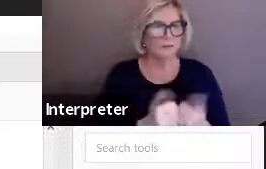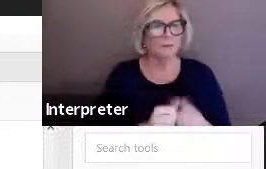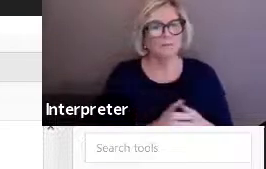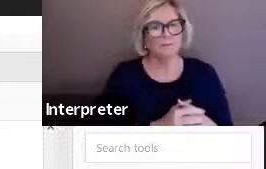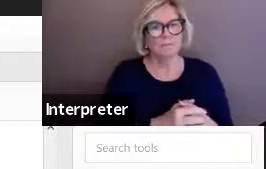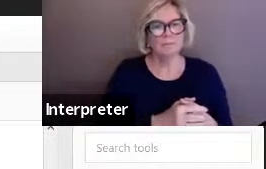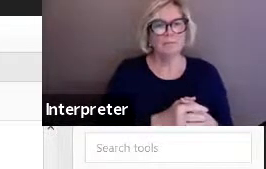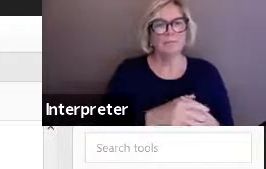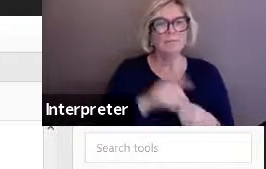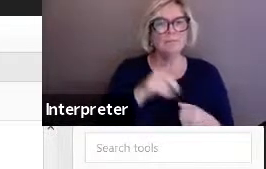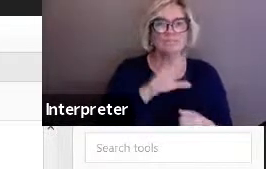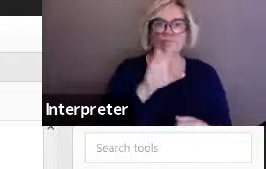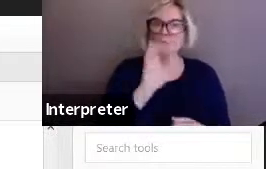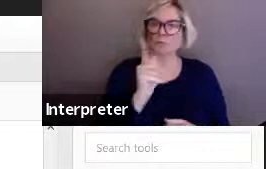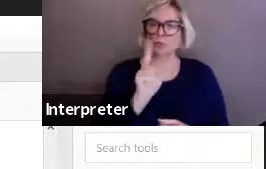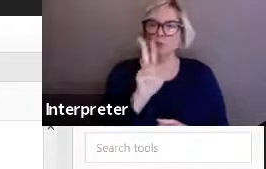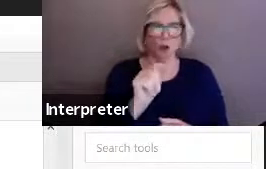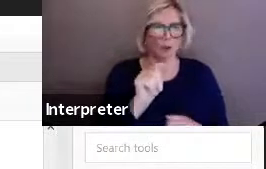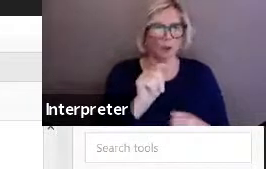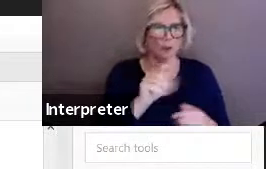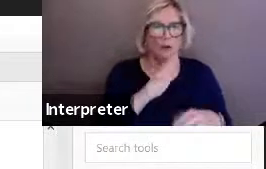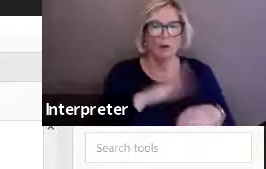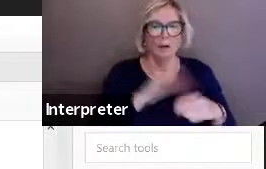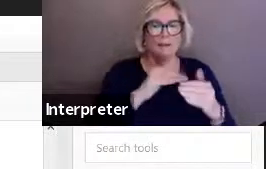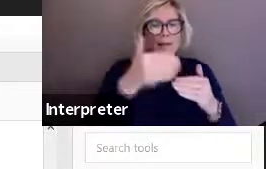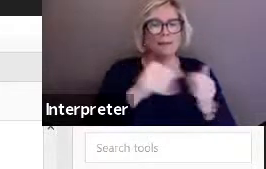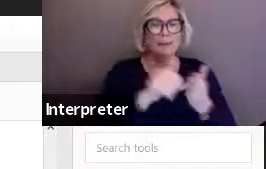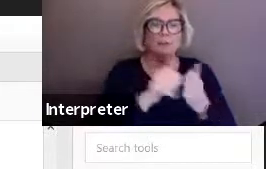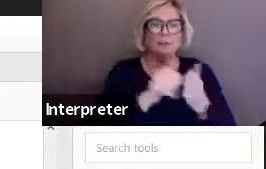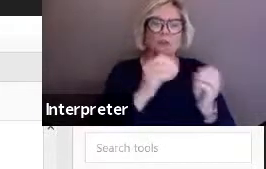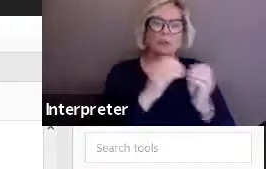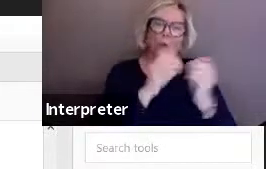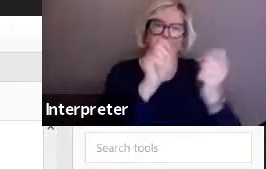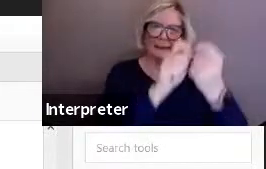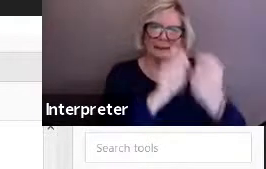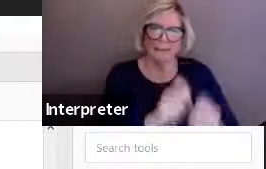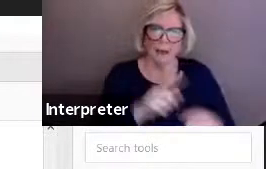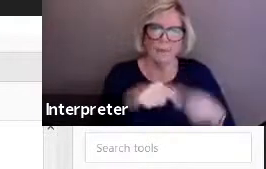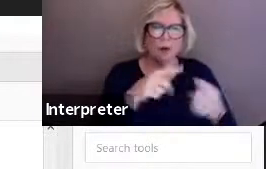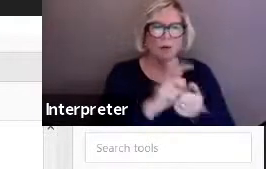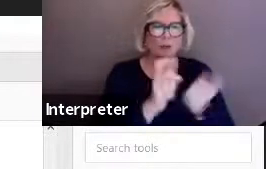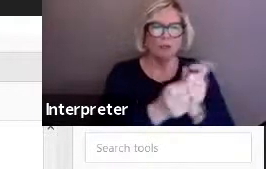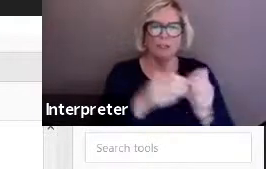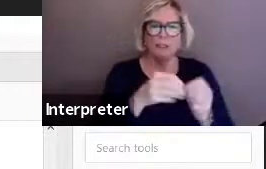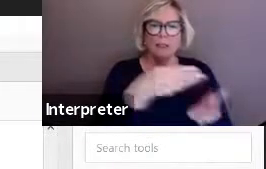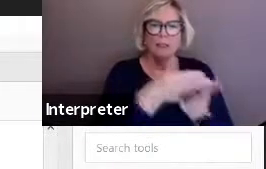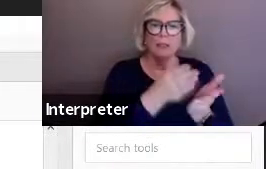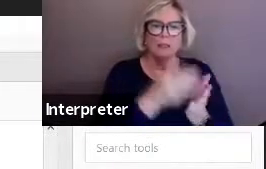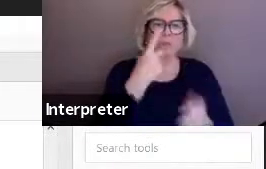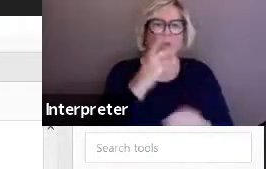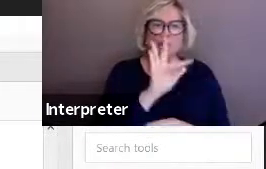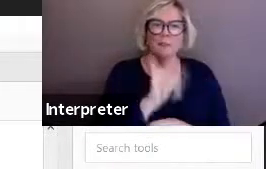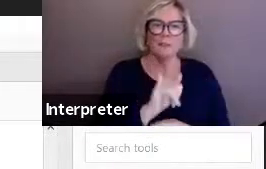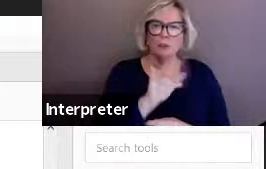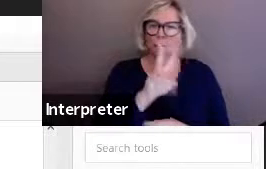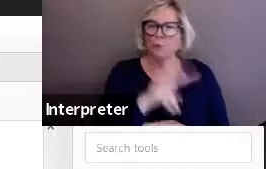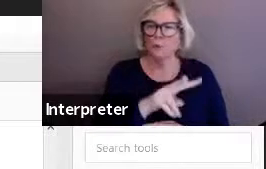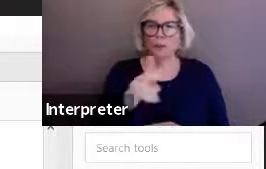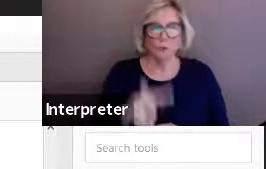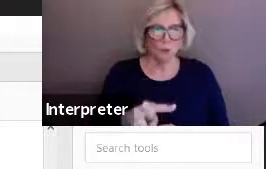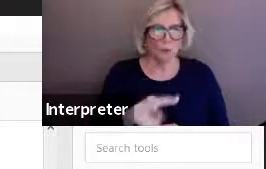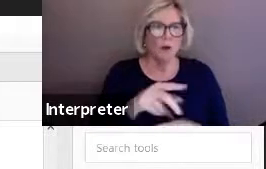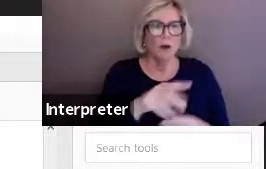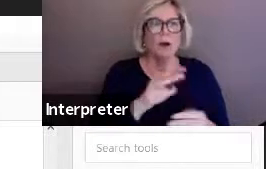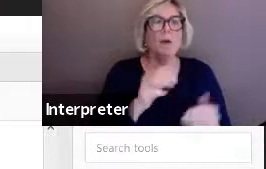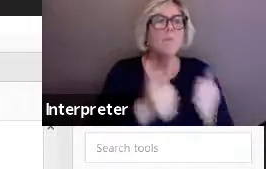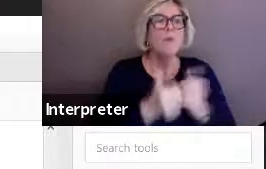The chart on the next page shows more details about the change in the budget in fiscal 22. The majority of change